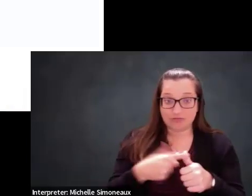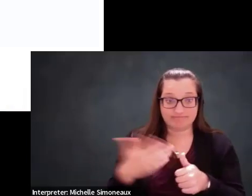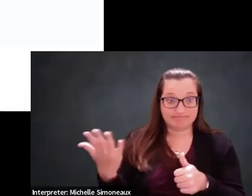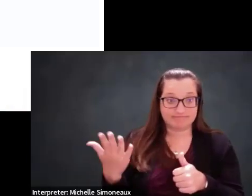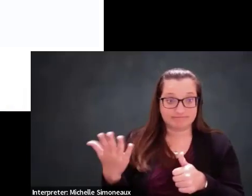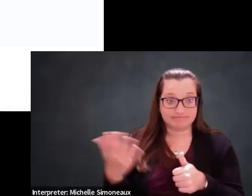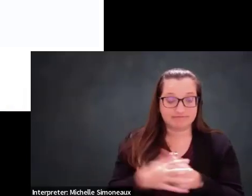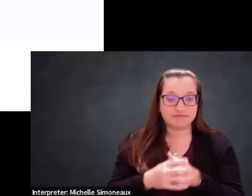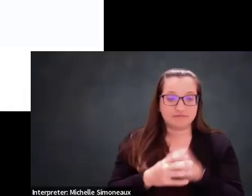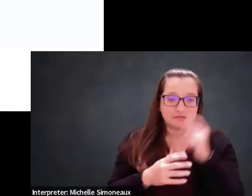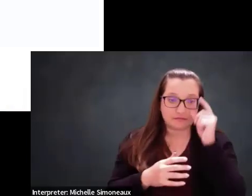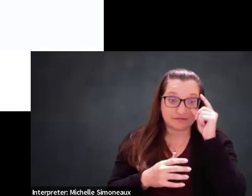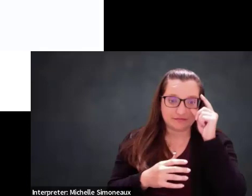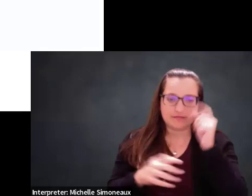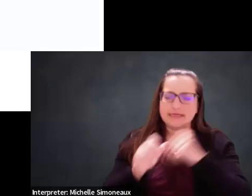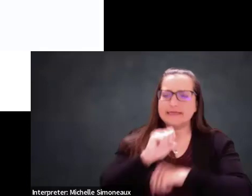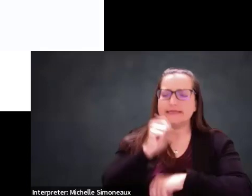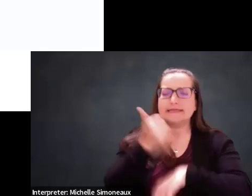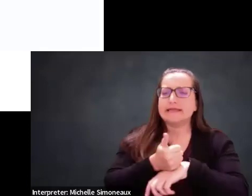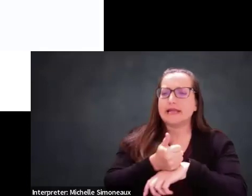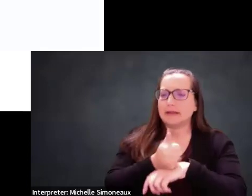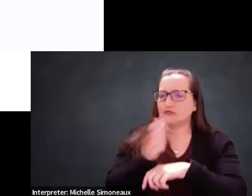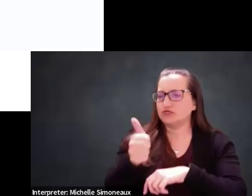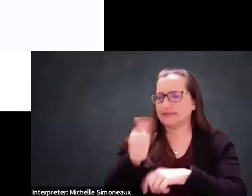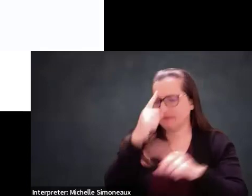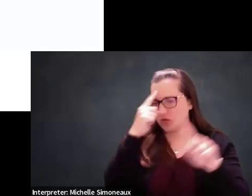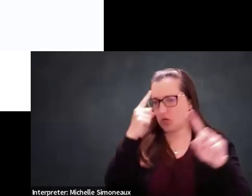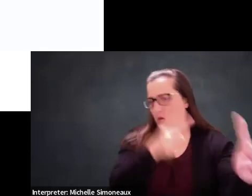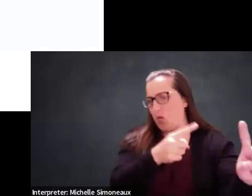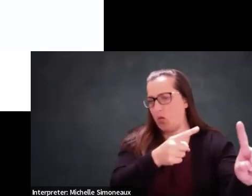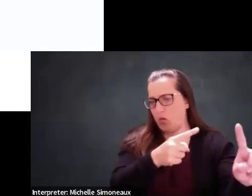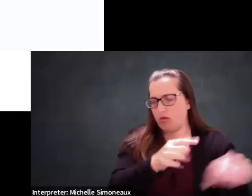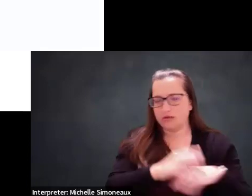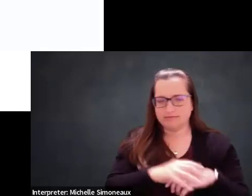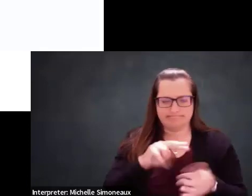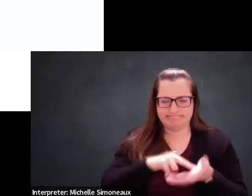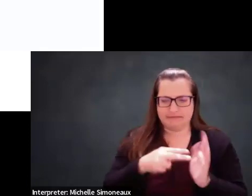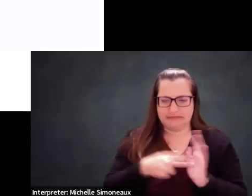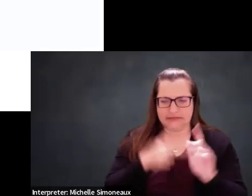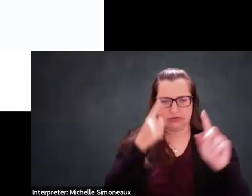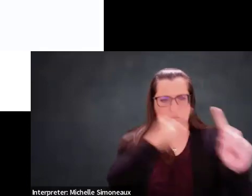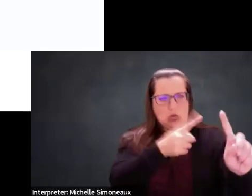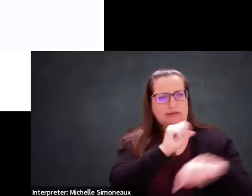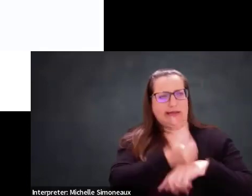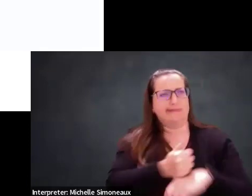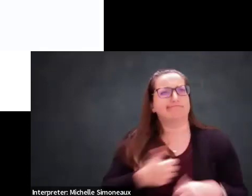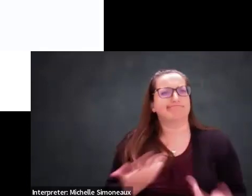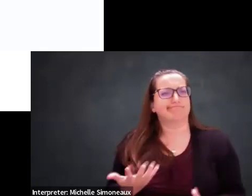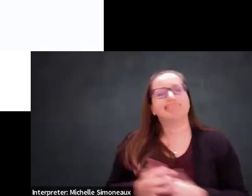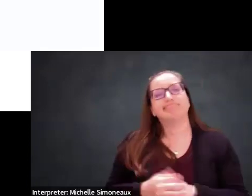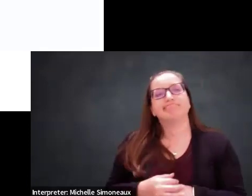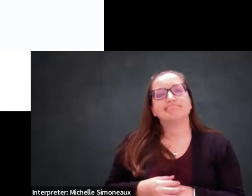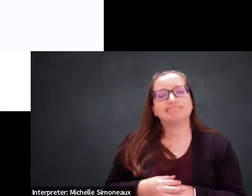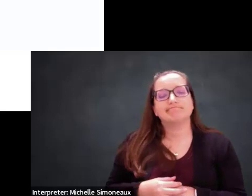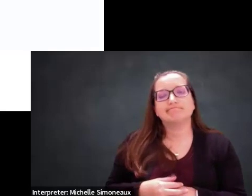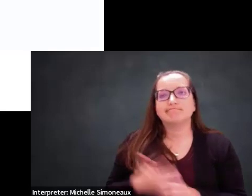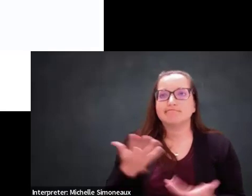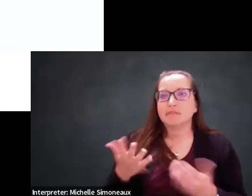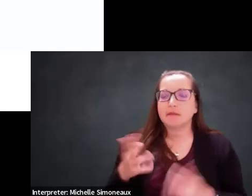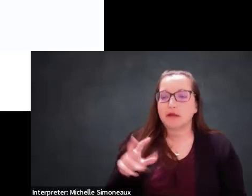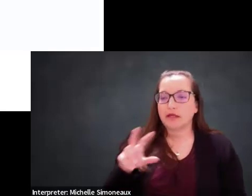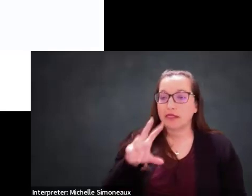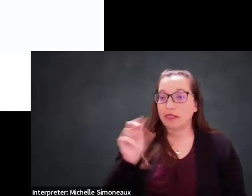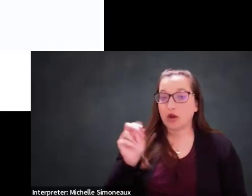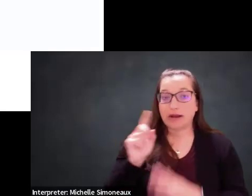So first one is set a goal for yourself. So what does that mean, setting a goal for yourself? So maybe in a 30 minute session,